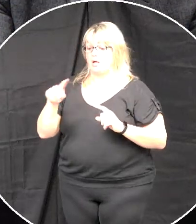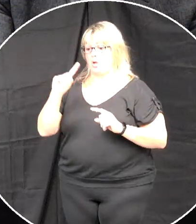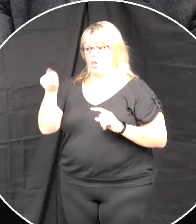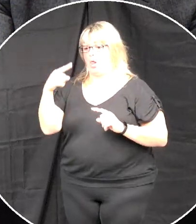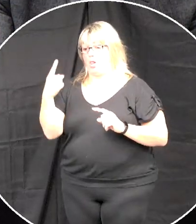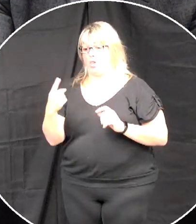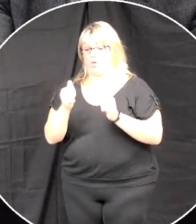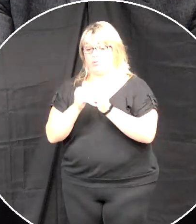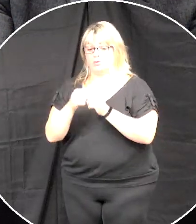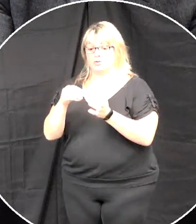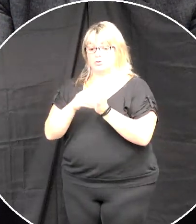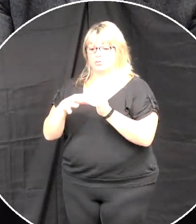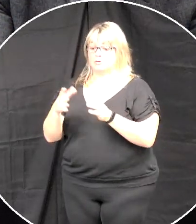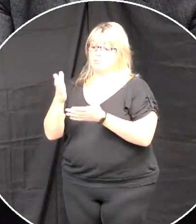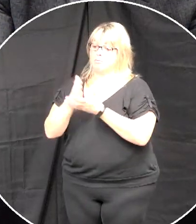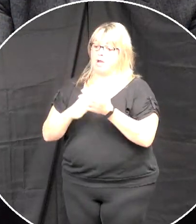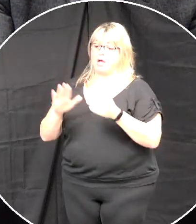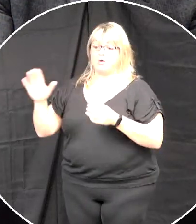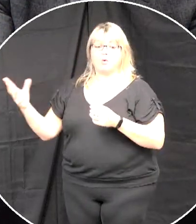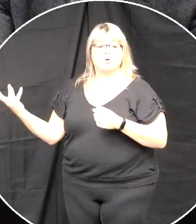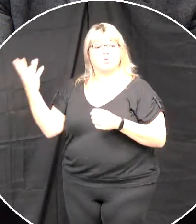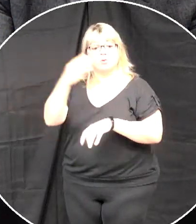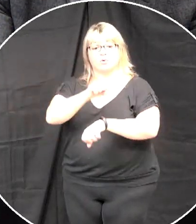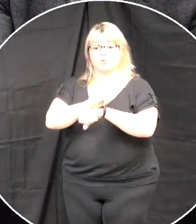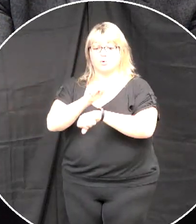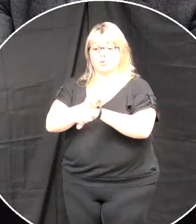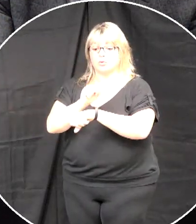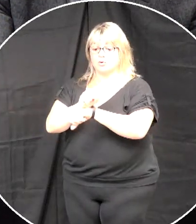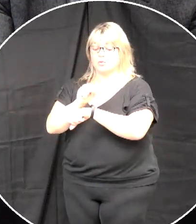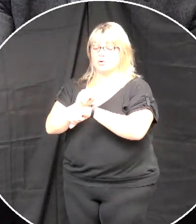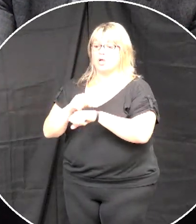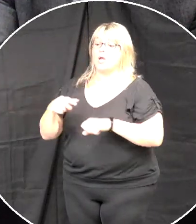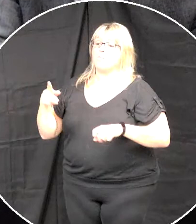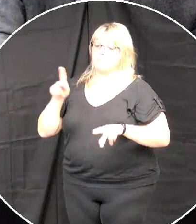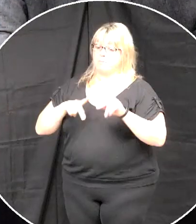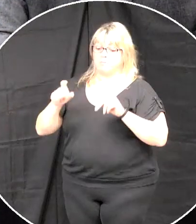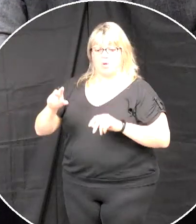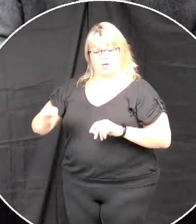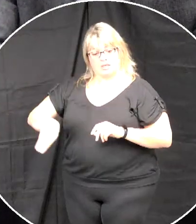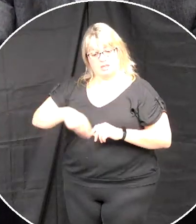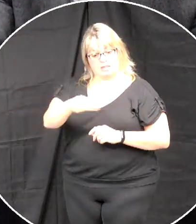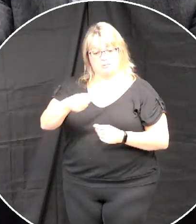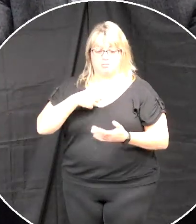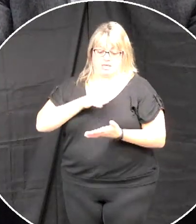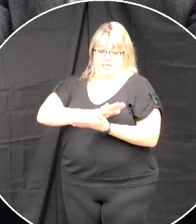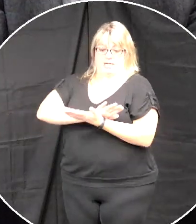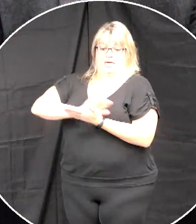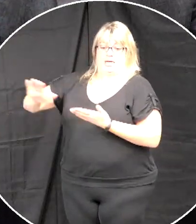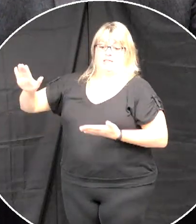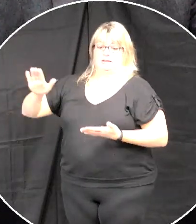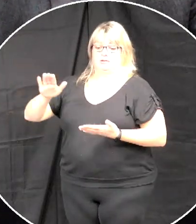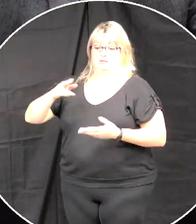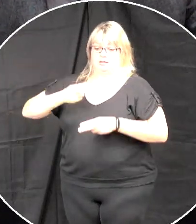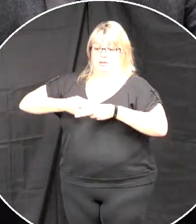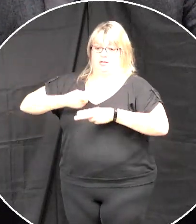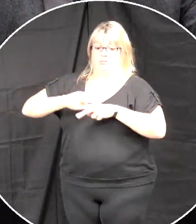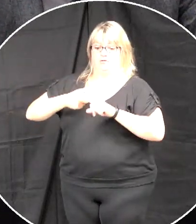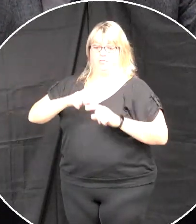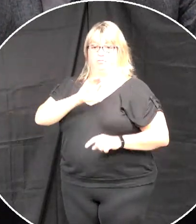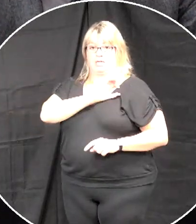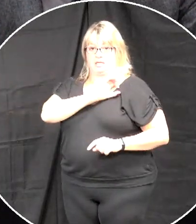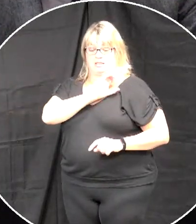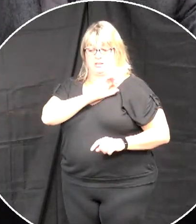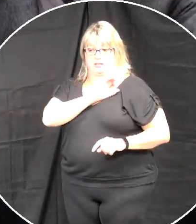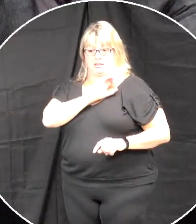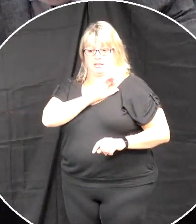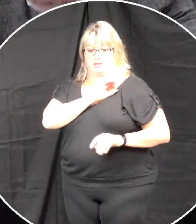as a part of their employment, to provide a satisfactory criminal records check from a local police authority